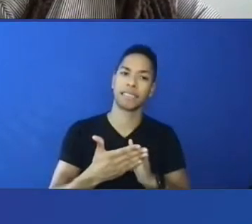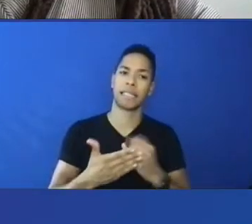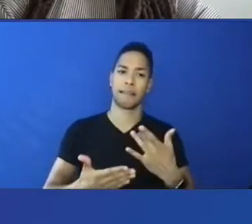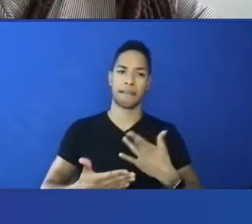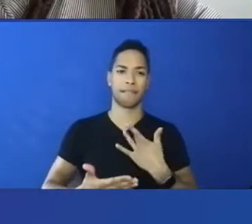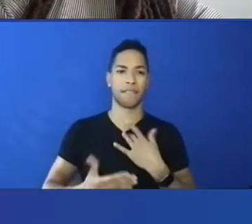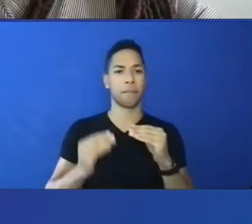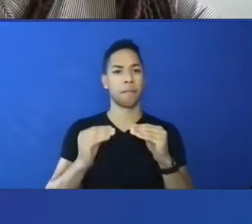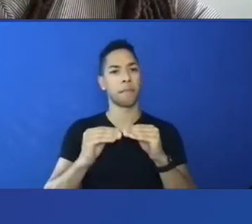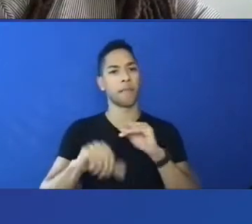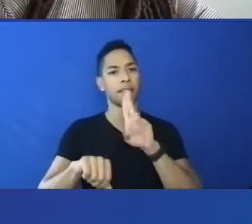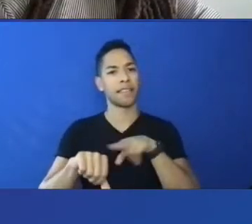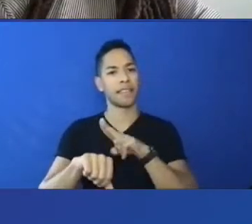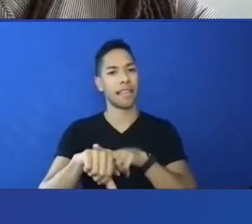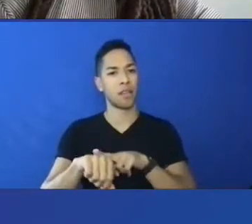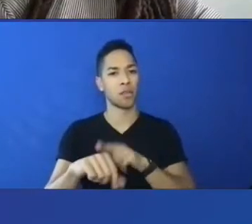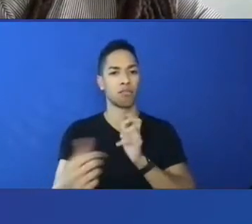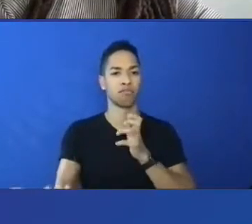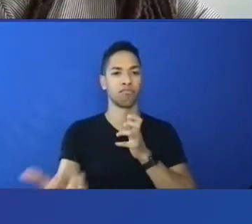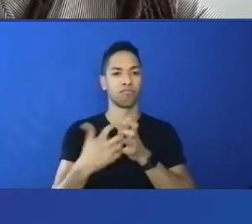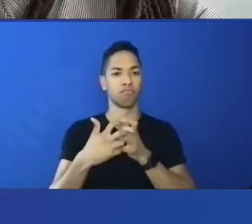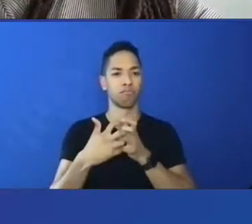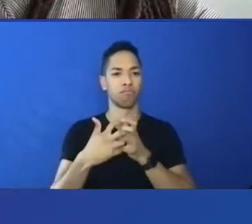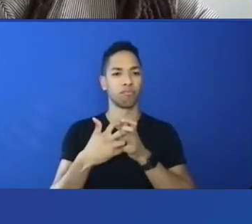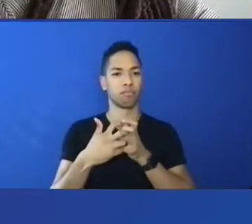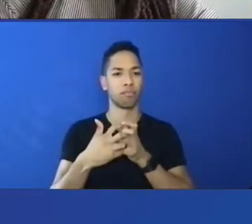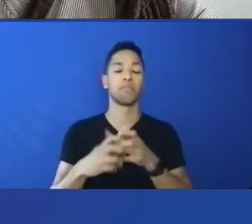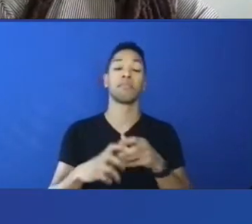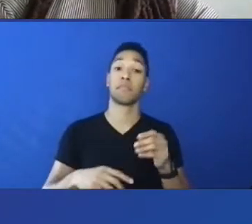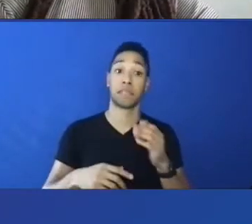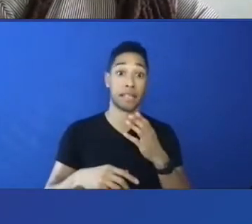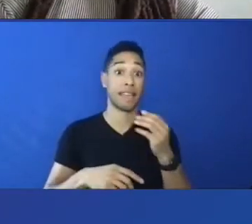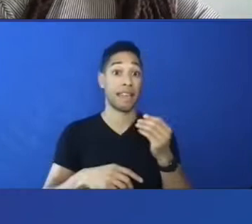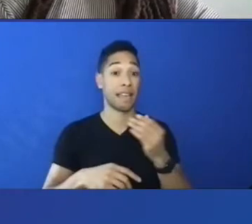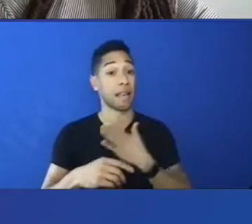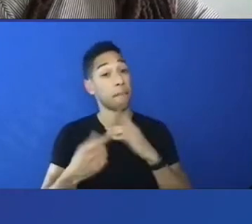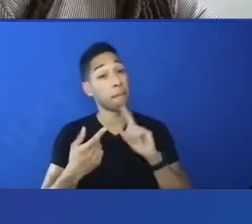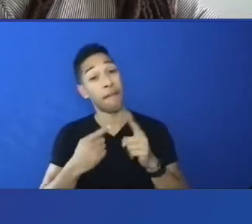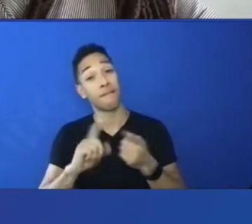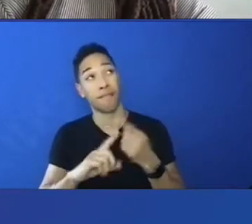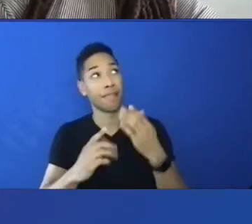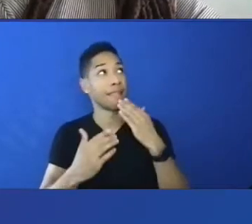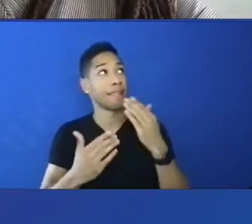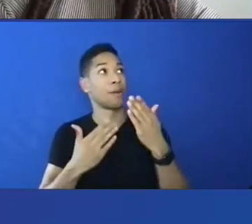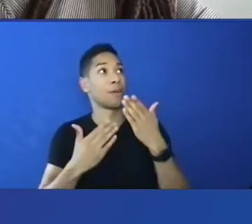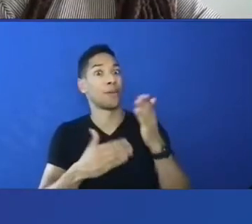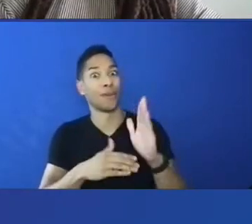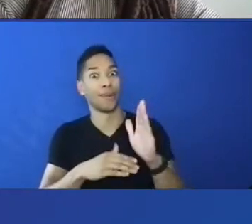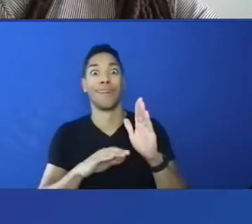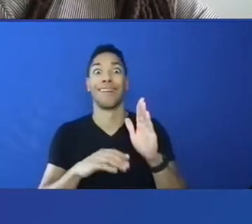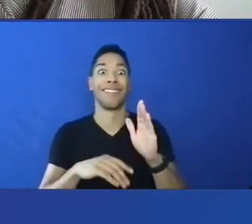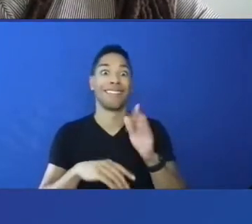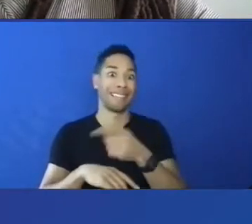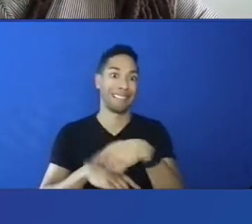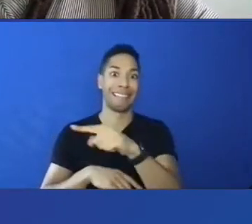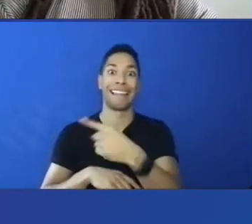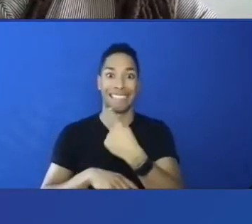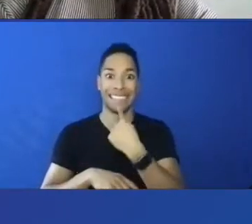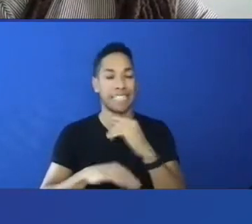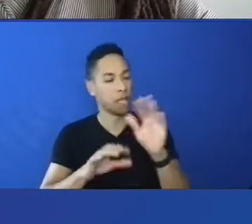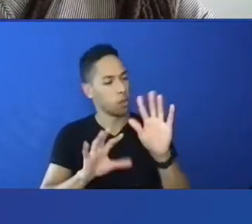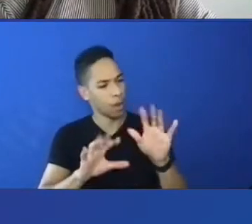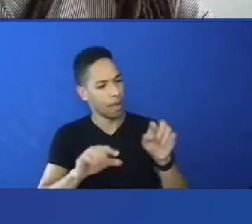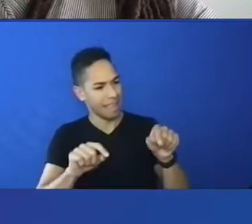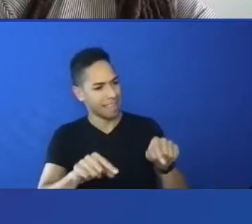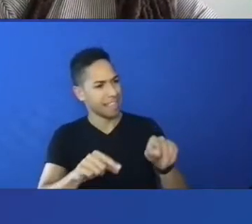more natural to me. And it took my friends, and thank goodness, I really appreciate them saying, like, no, you are doing this job.